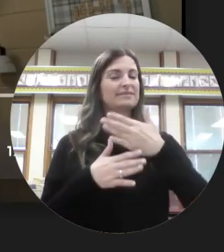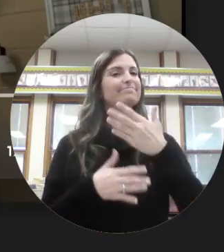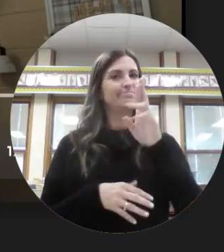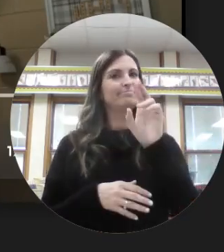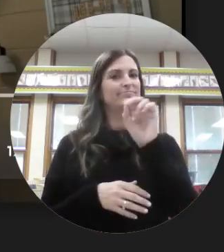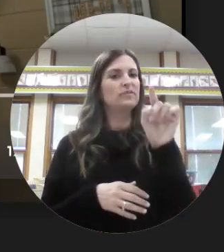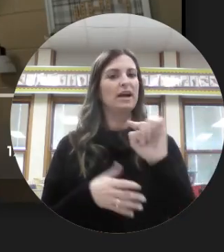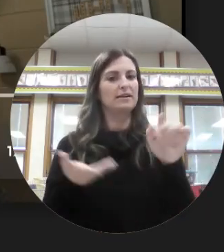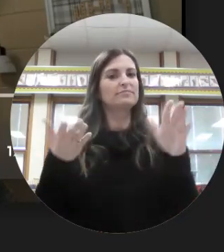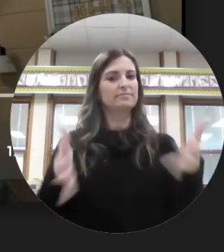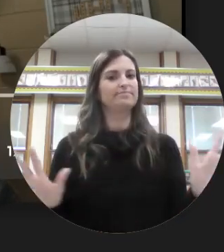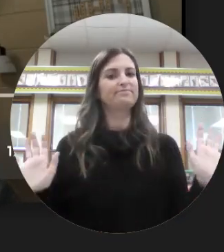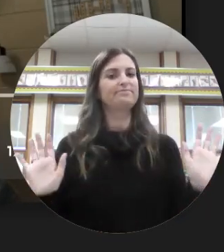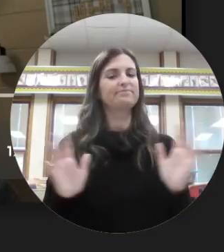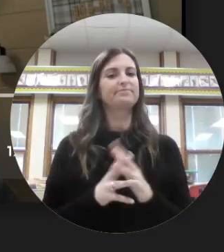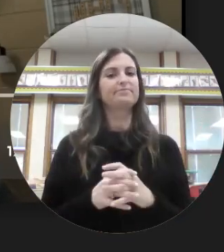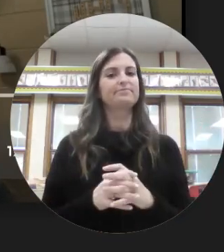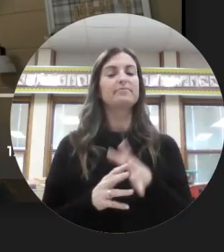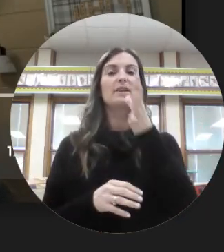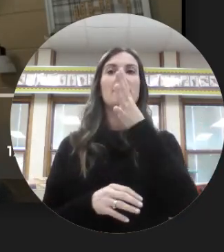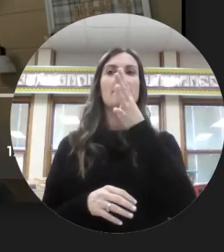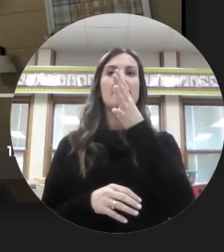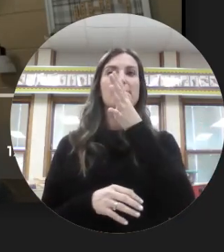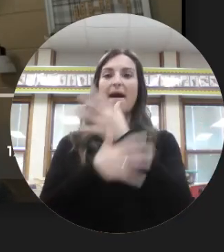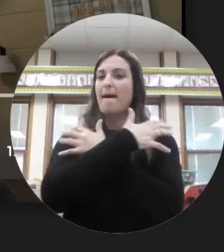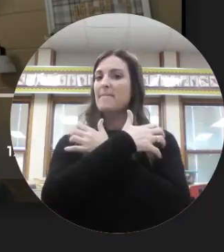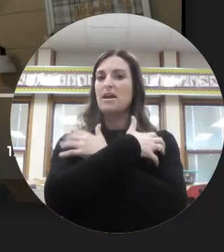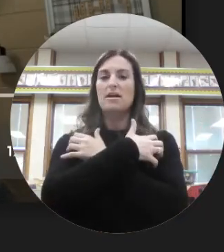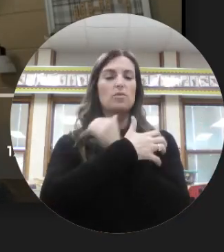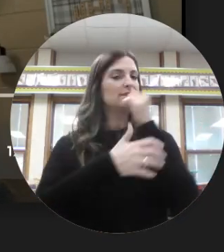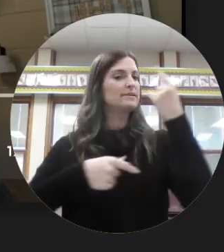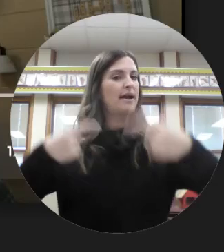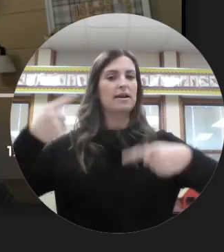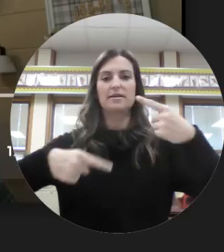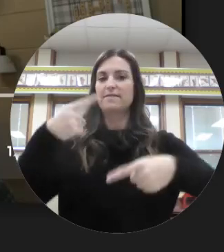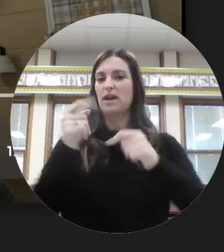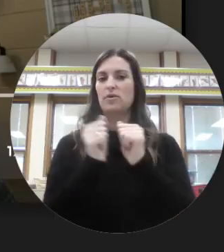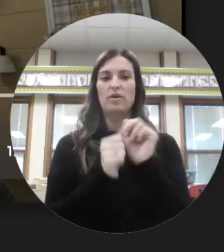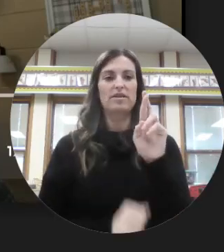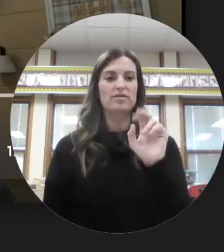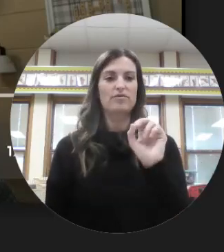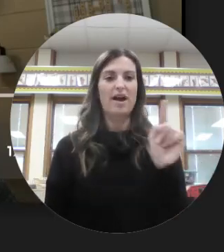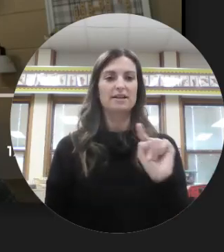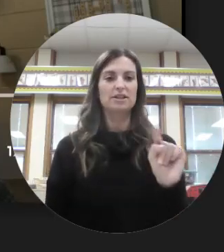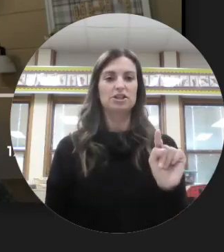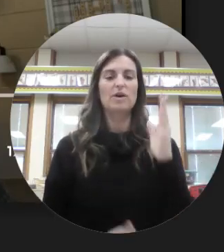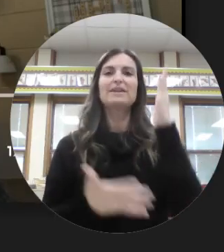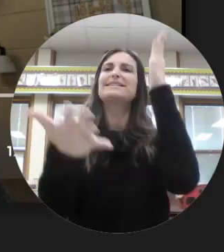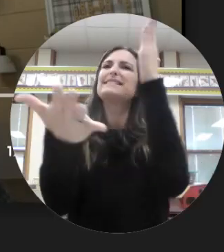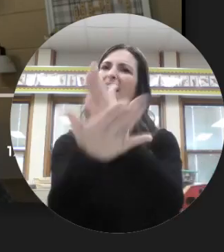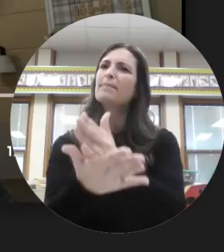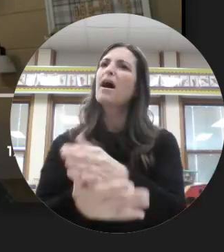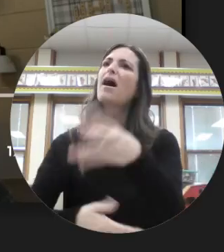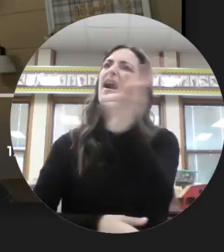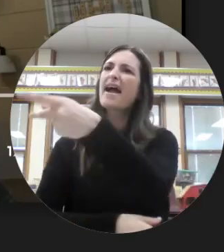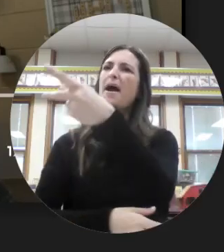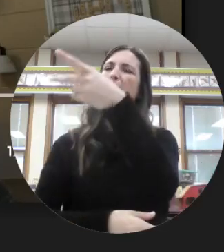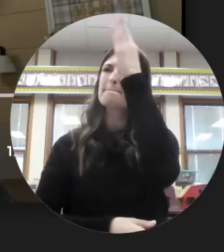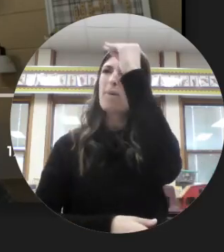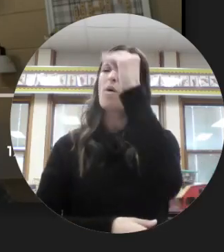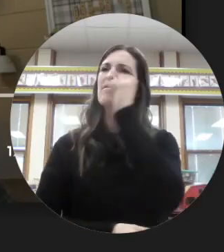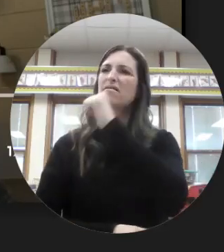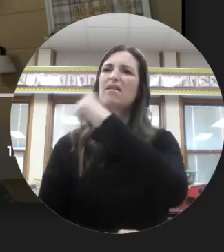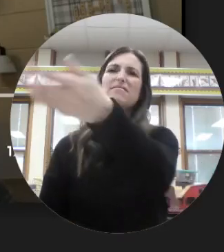robot. Mother Bear wasn't there to join this fight, though. She was there to break it up. Nettle! Thorn! Get over here